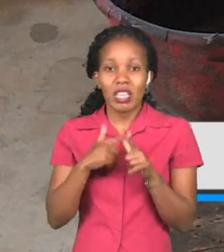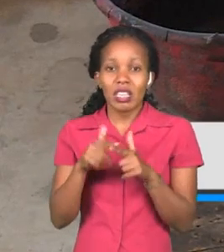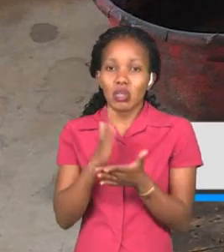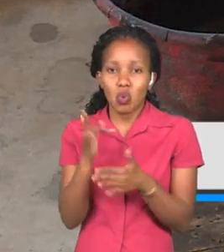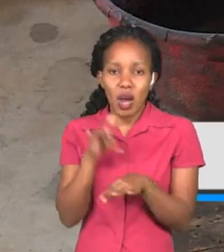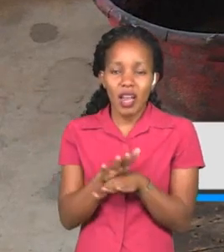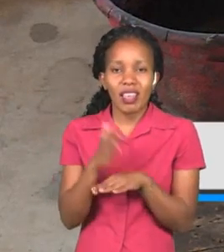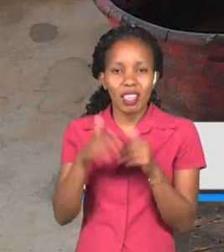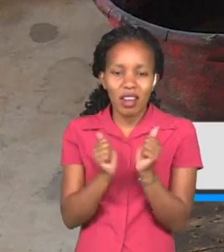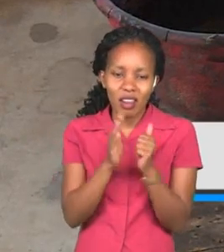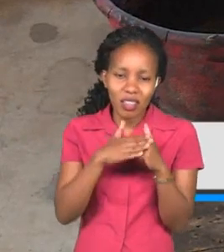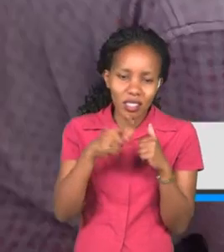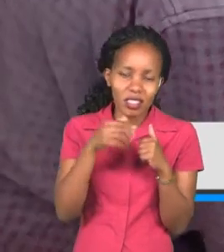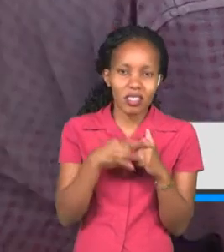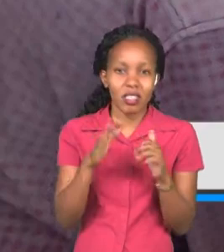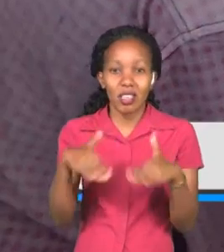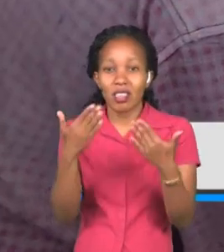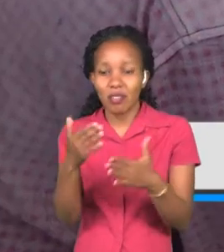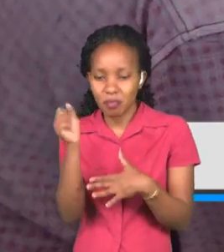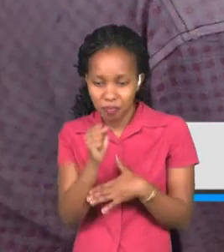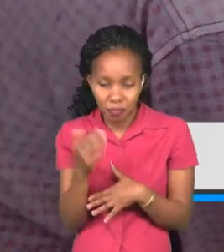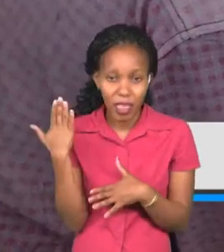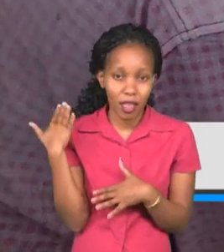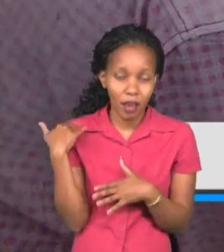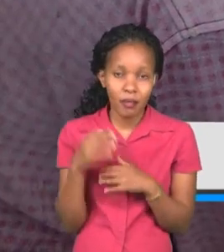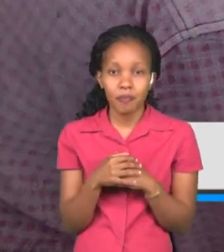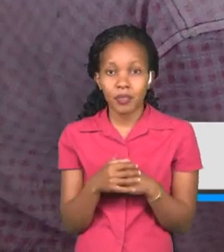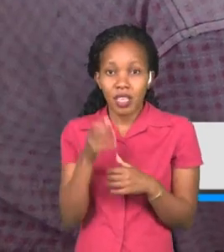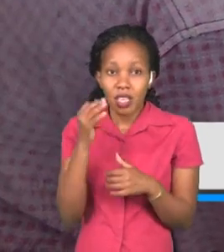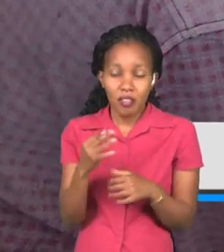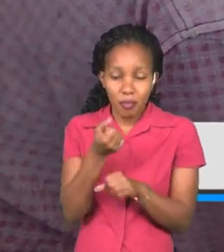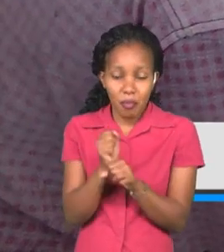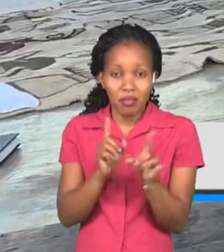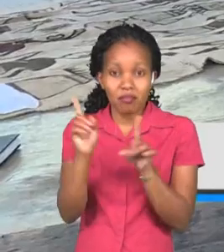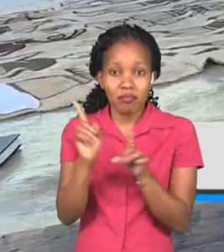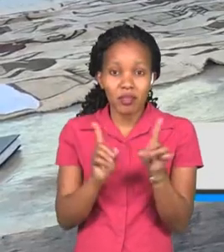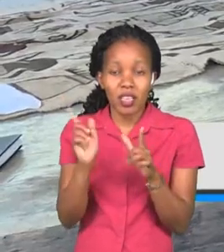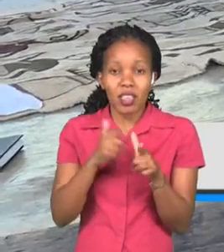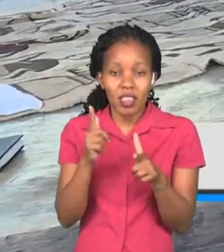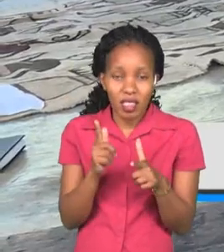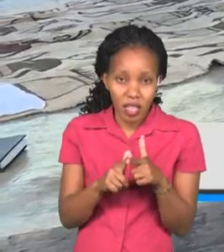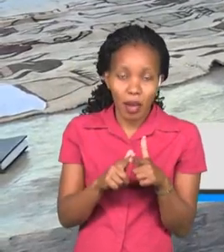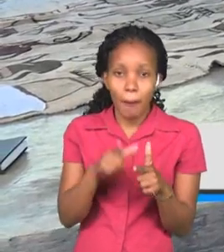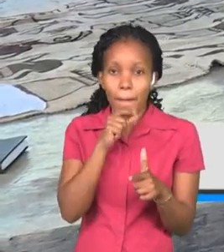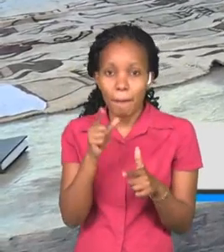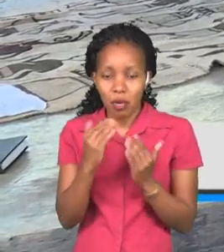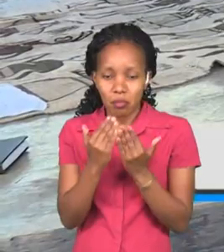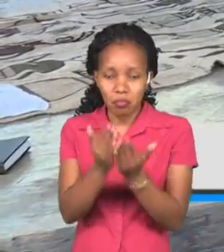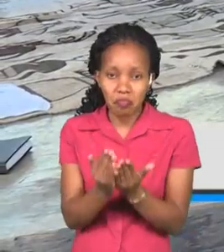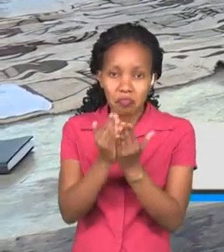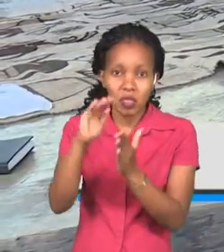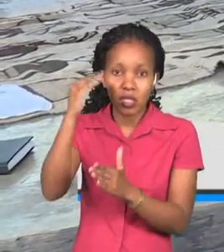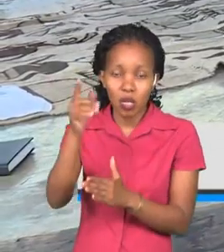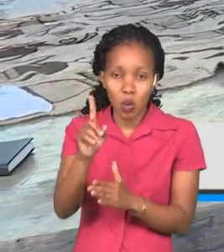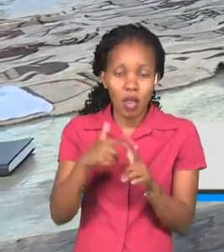earlier than 1968, given his age by then. If he did make the journey, Picasso would have had to take a boat to Abidjan,